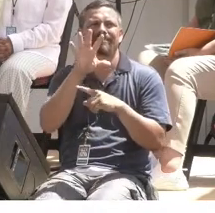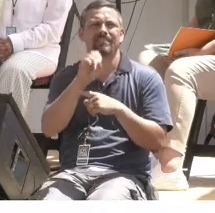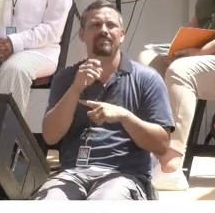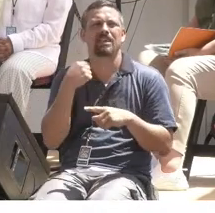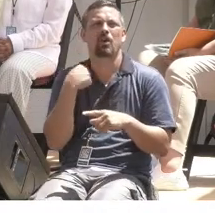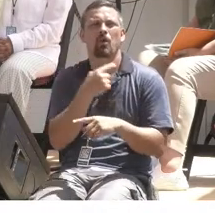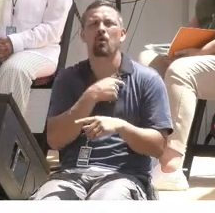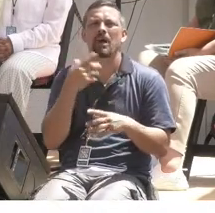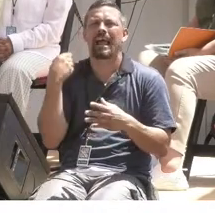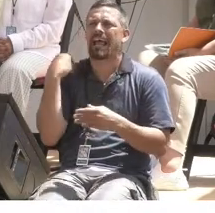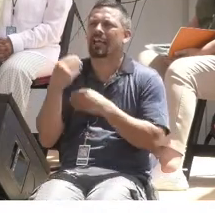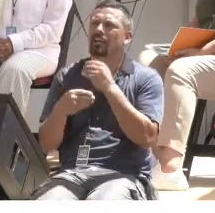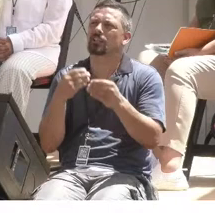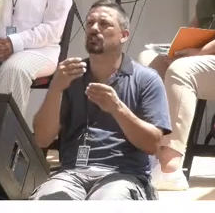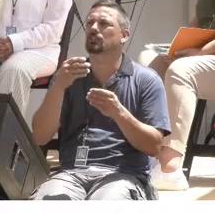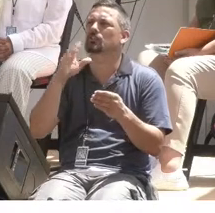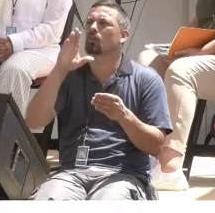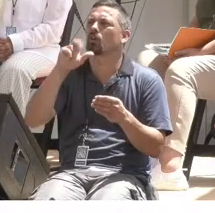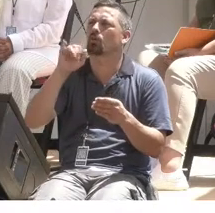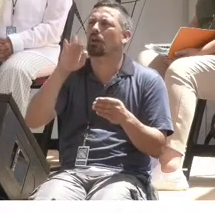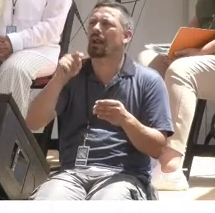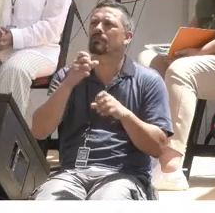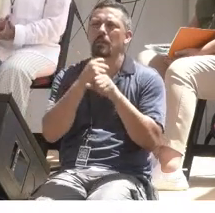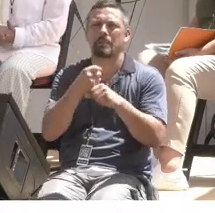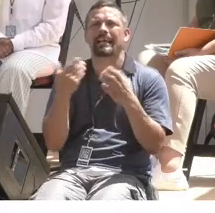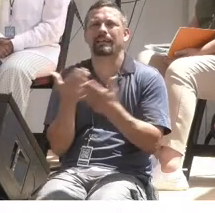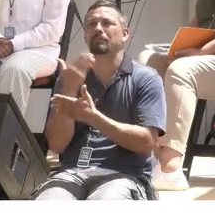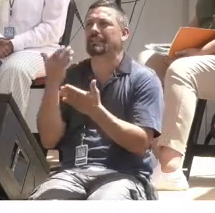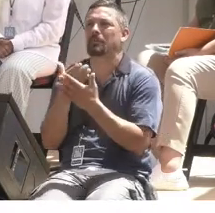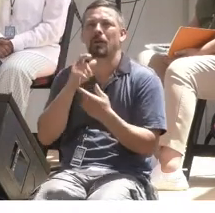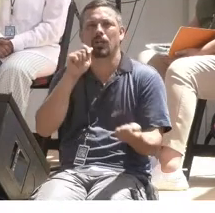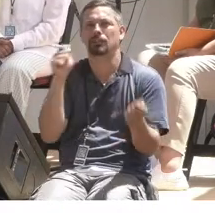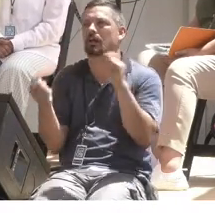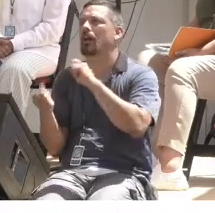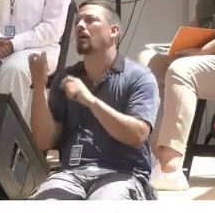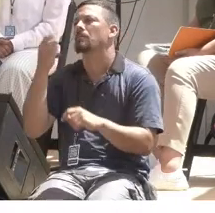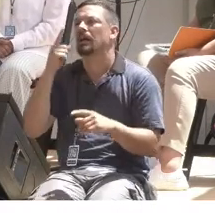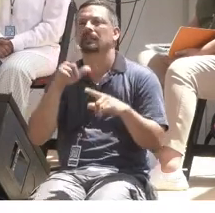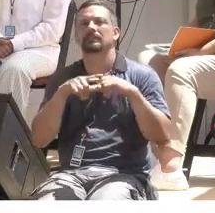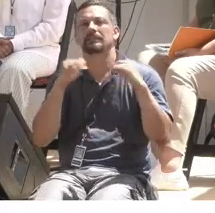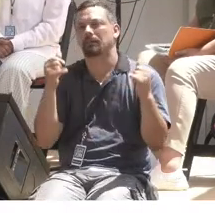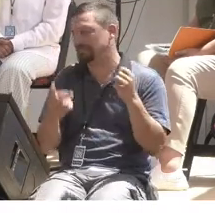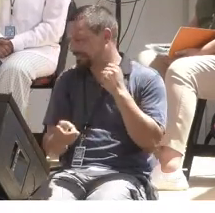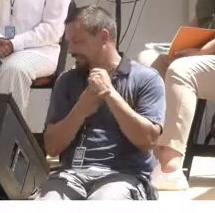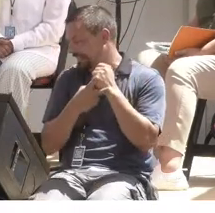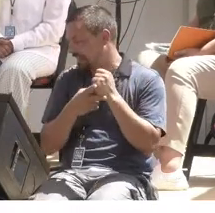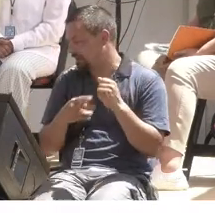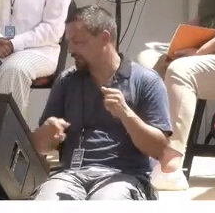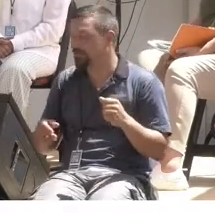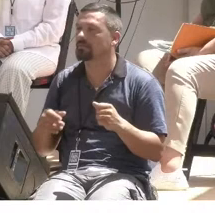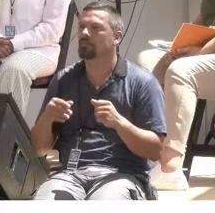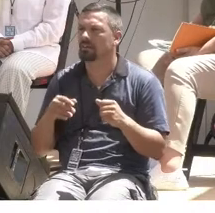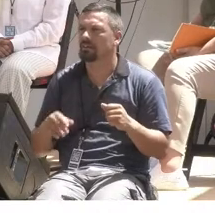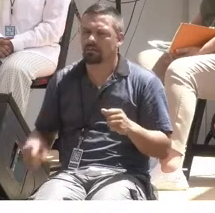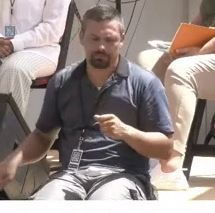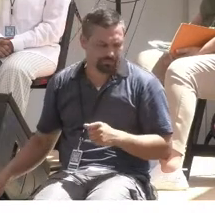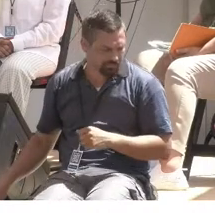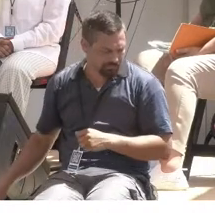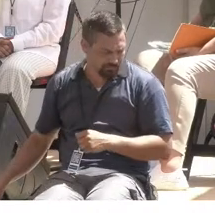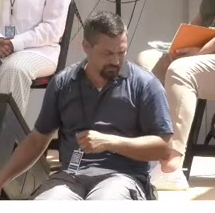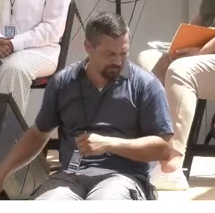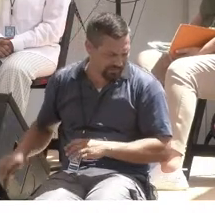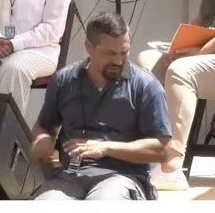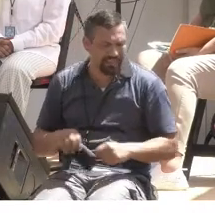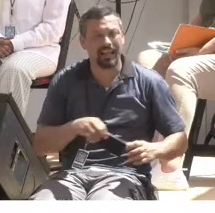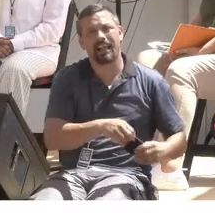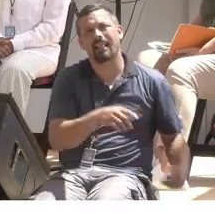kind of take heritage crafts and make them contemporary, but also save like 20 techniques. And so Latin America is a very,